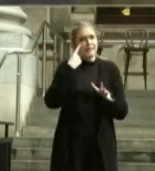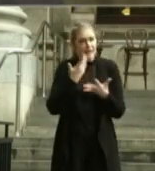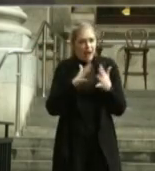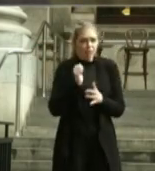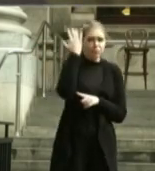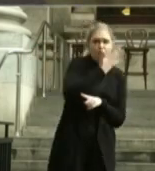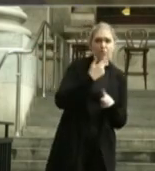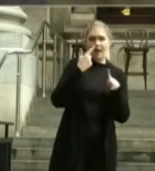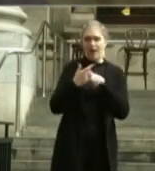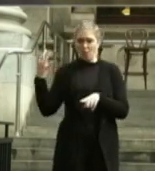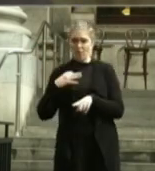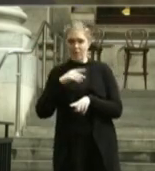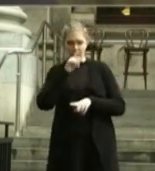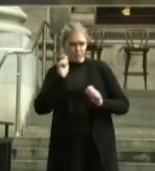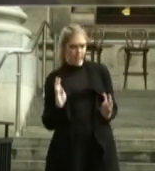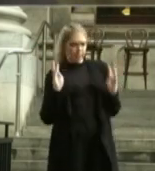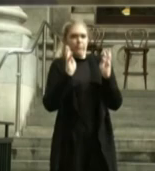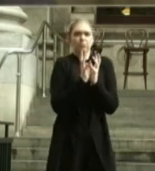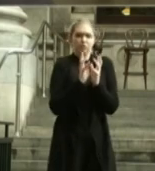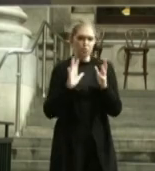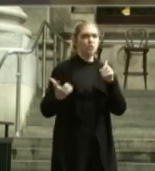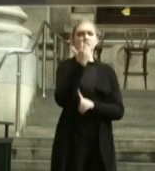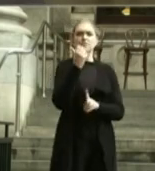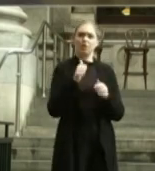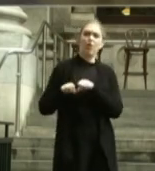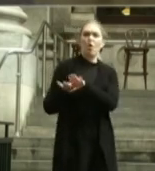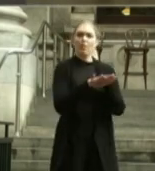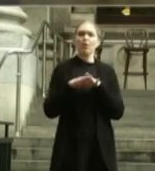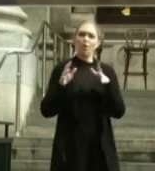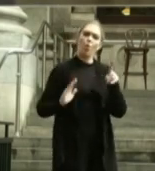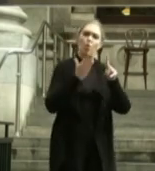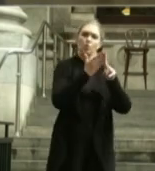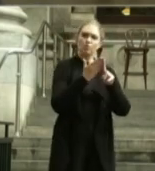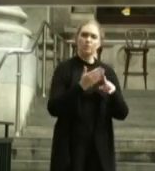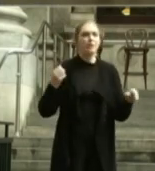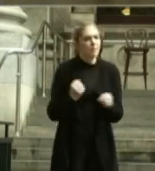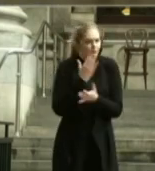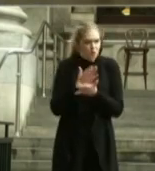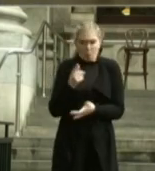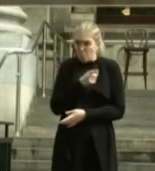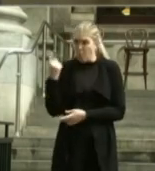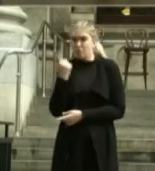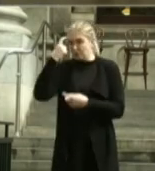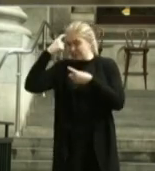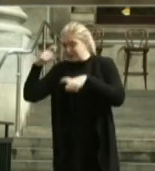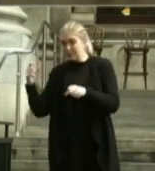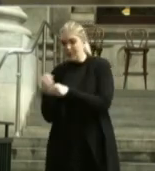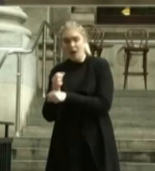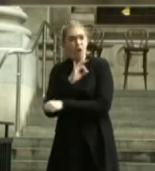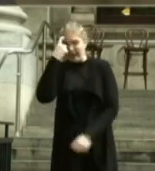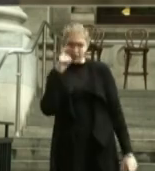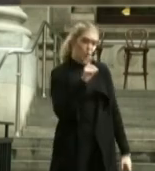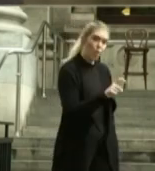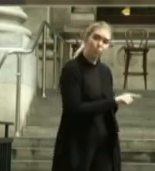common goals. The nation will watch us ensuring that decision-making no longer ignores but invites